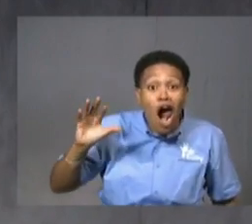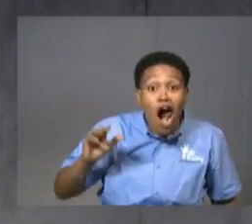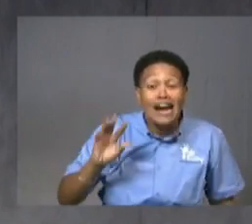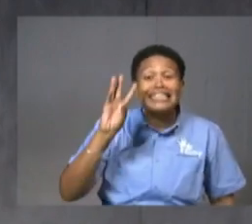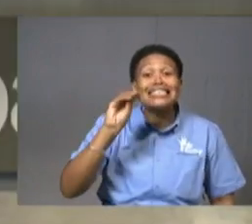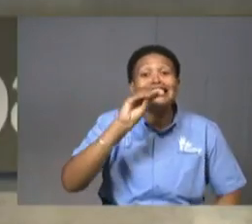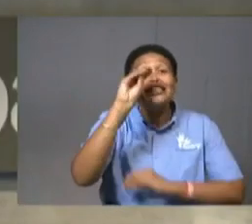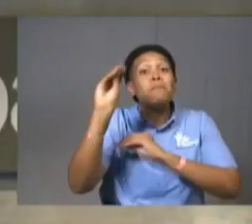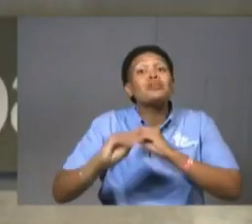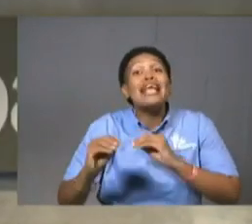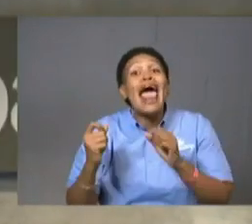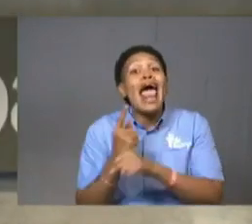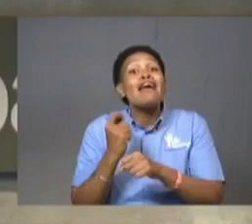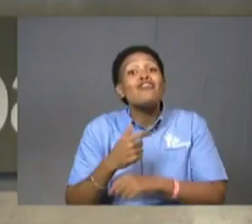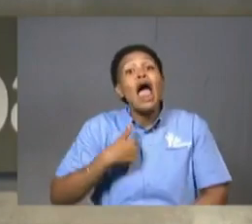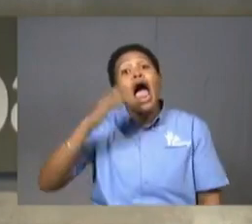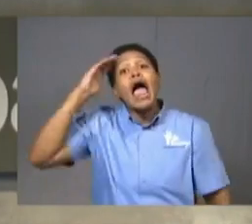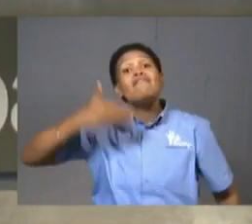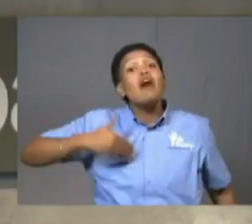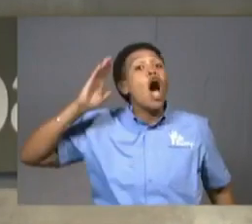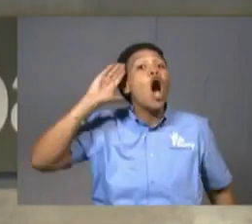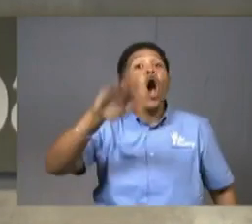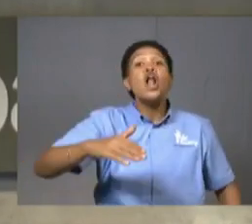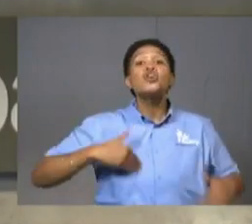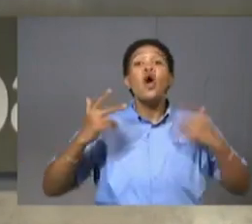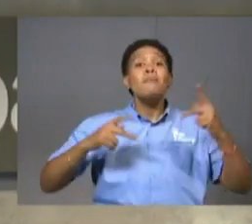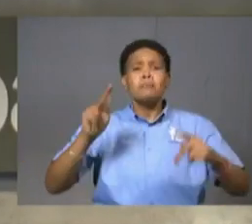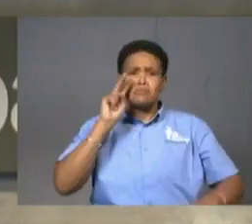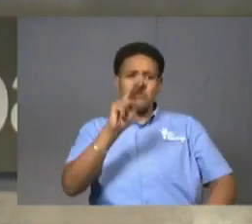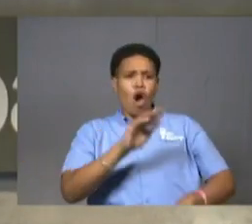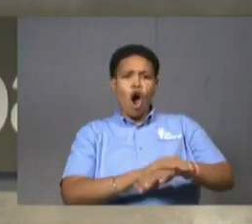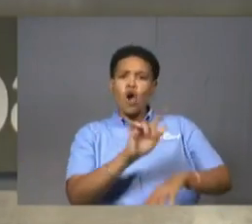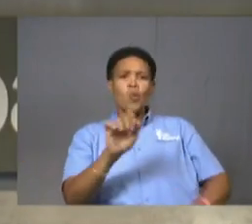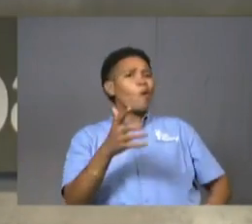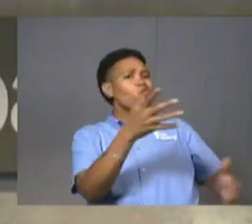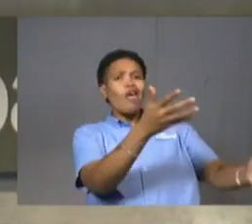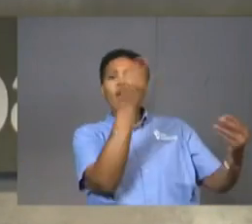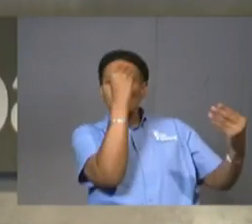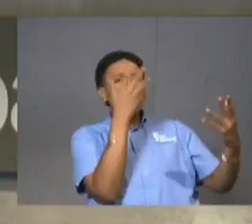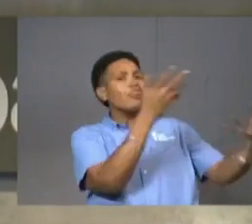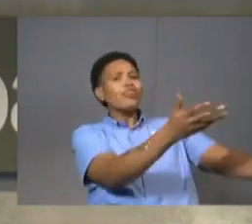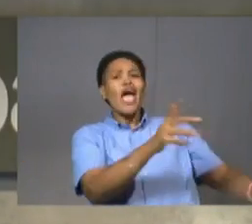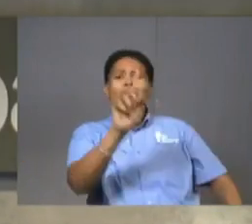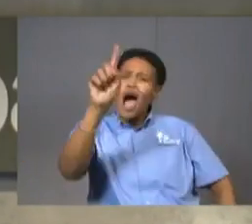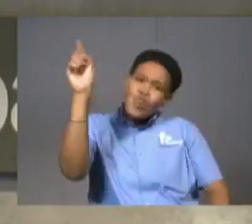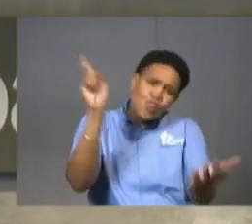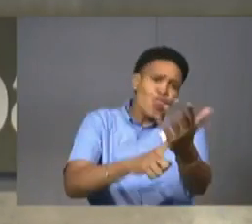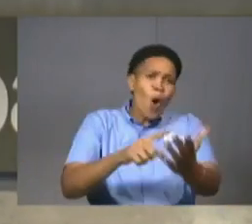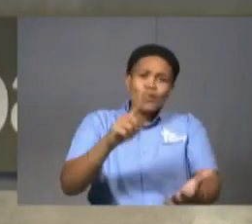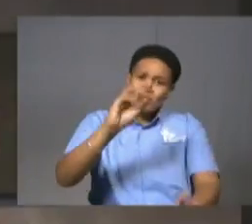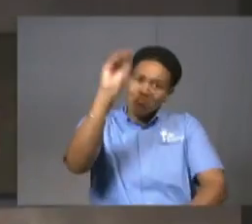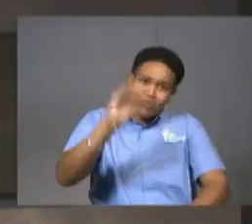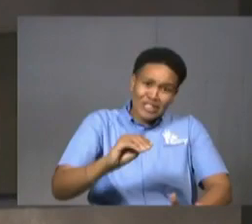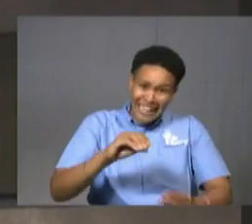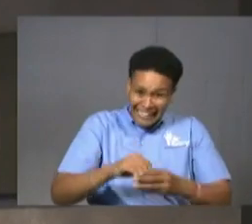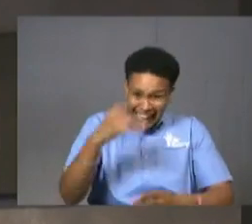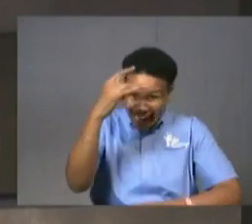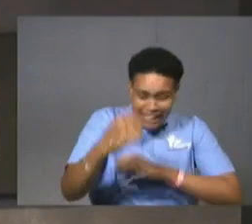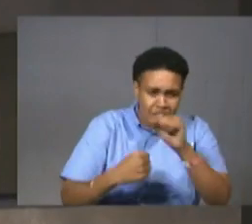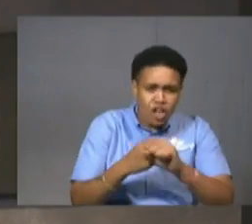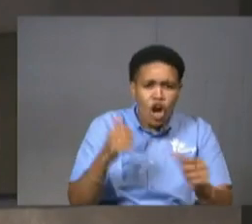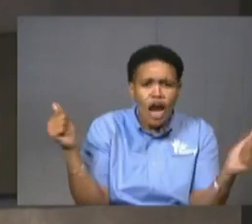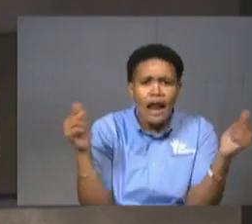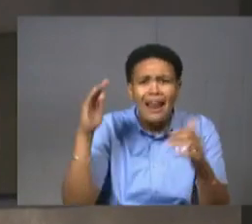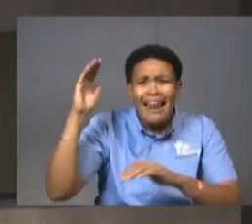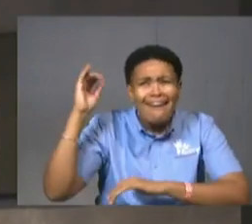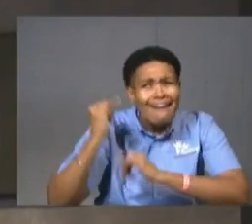I invite every young person to go and Google it. And 1,000% over 18 years. Under your last 4 years,